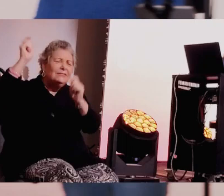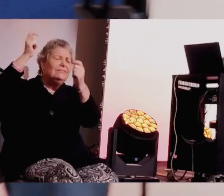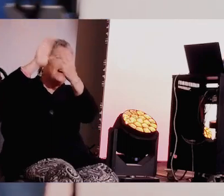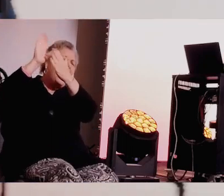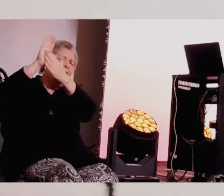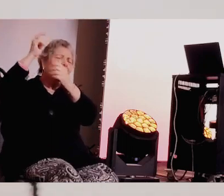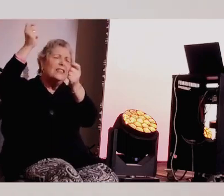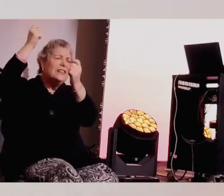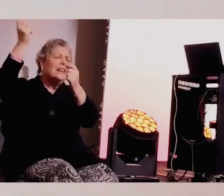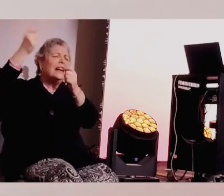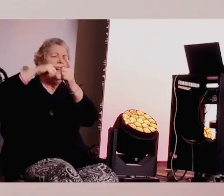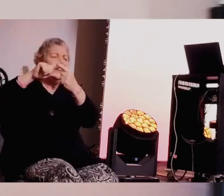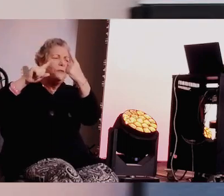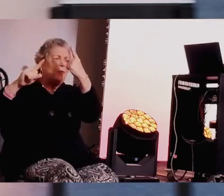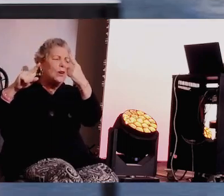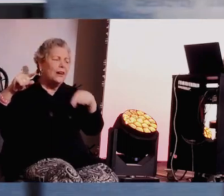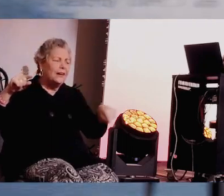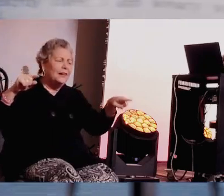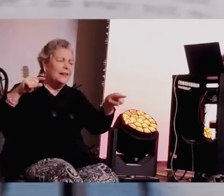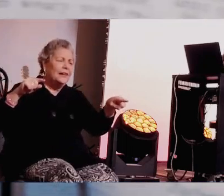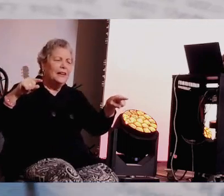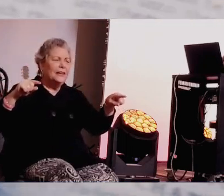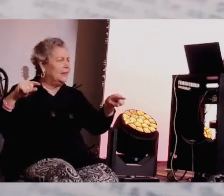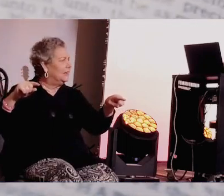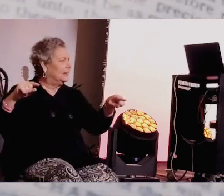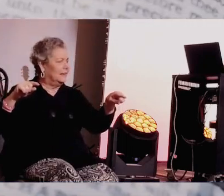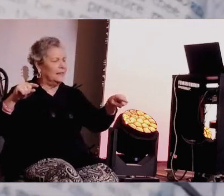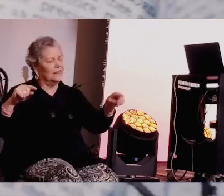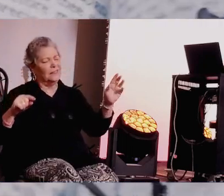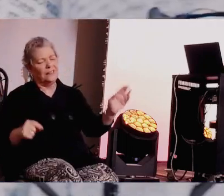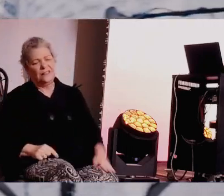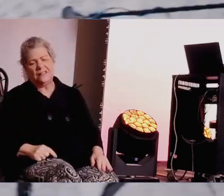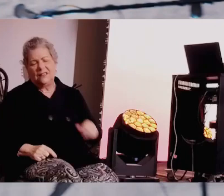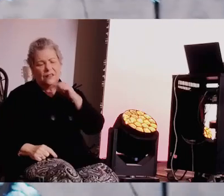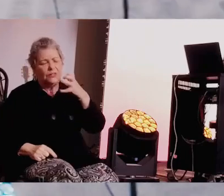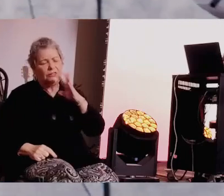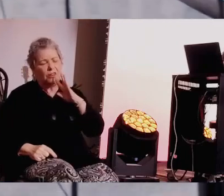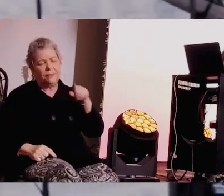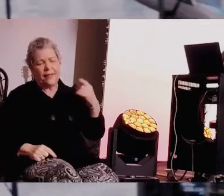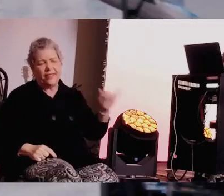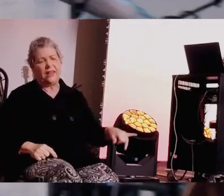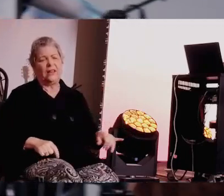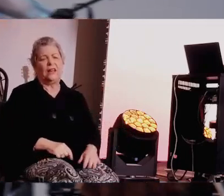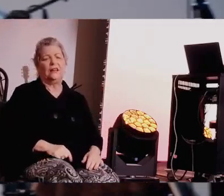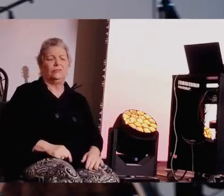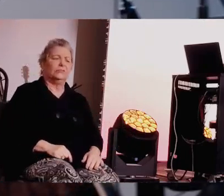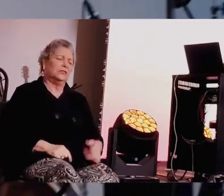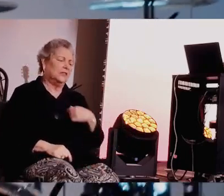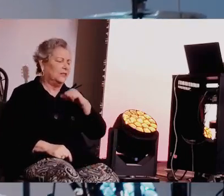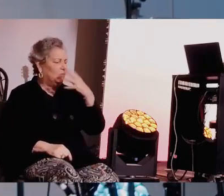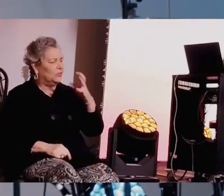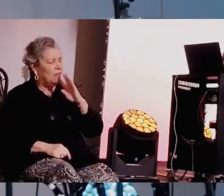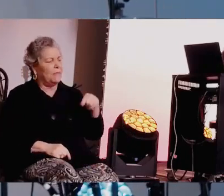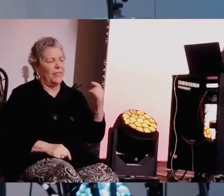Hallelujah. And there's this one little area, and I go, but Jeremy, right about here. Oh, I didn't want to talk about that. I didn't want to